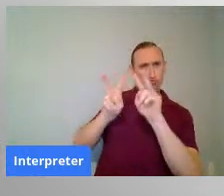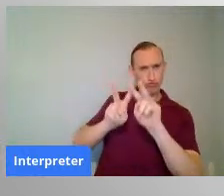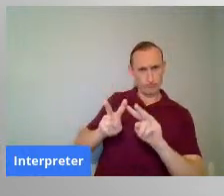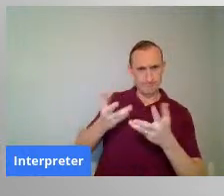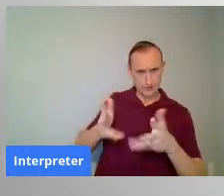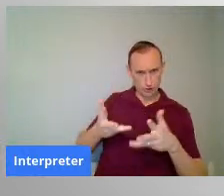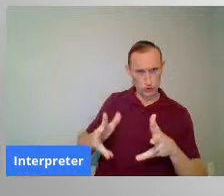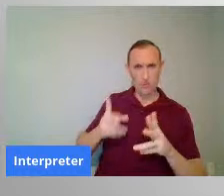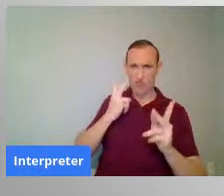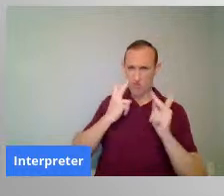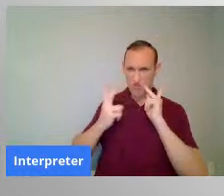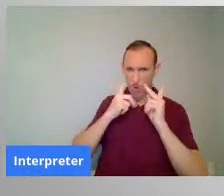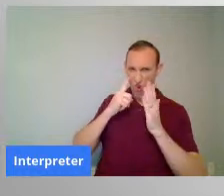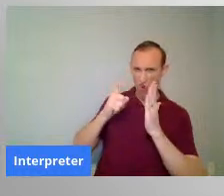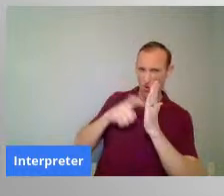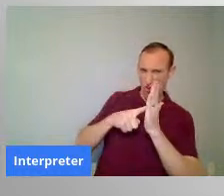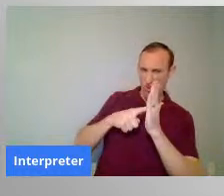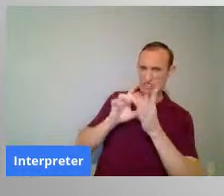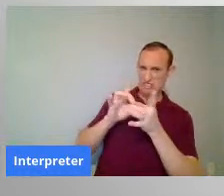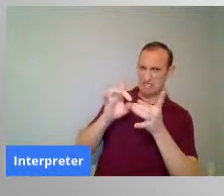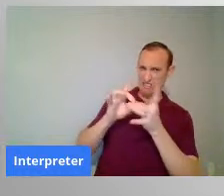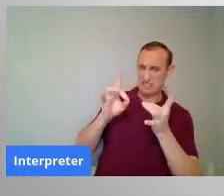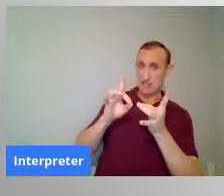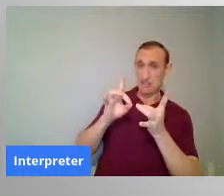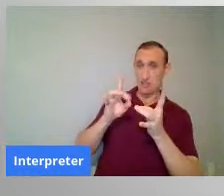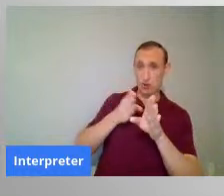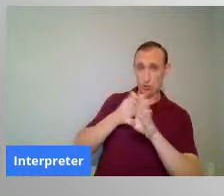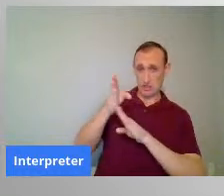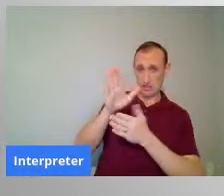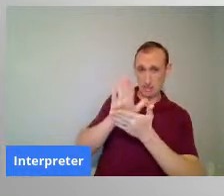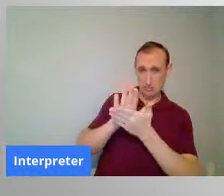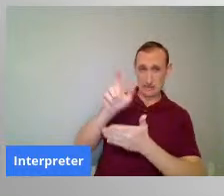the Career Academy that I'm not